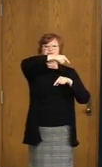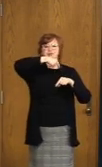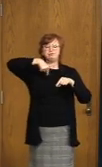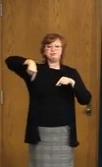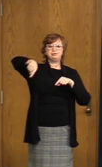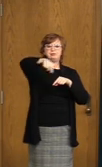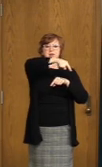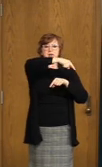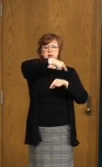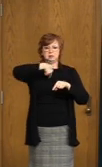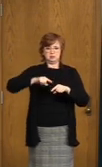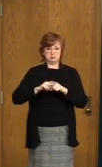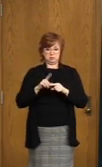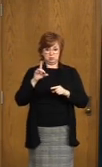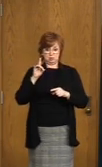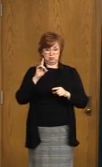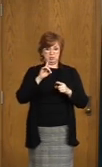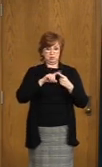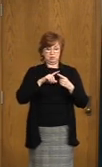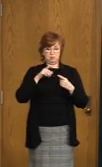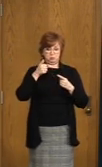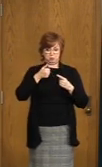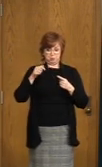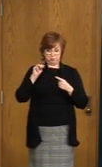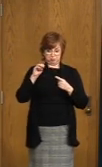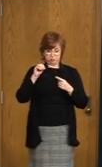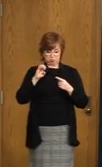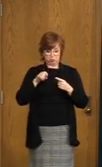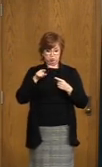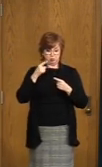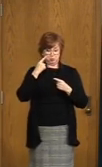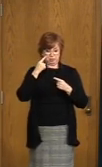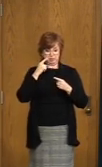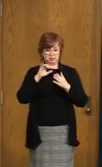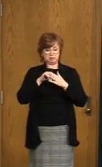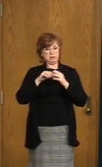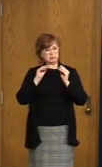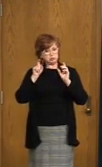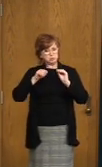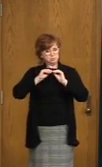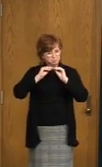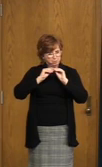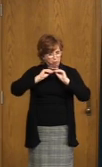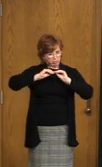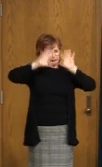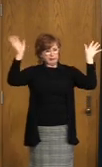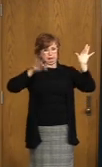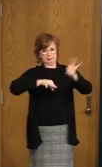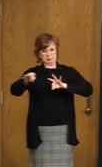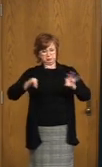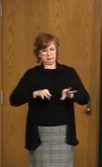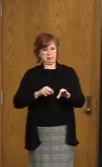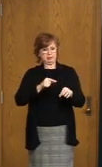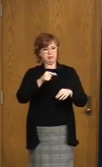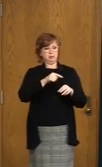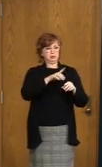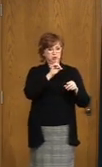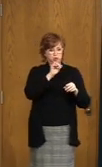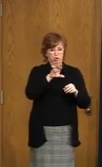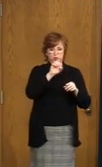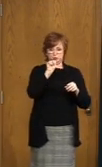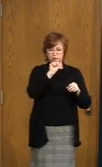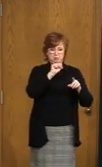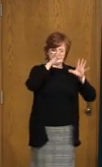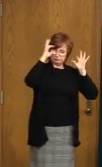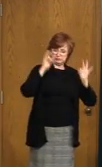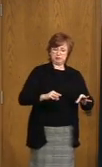it's not Dr. Shahab making these decisions, that this is the decision of you, this is the decision of government? And